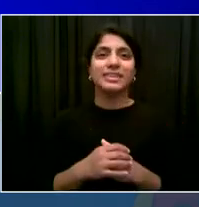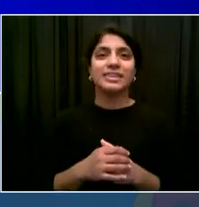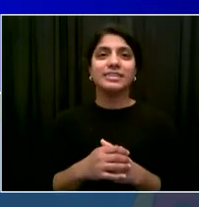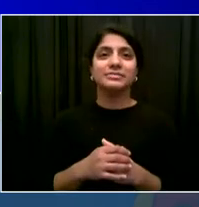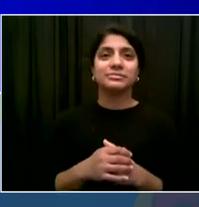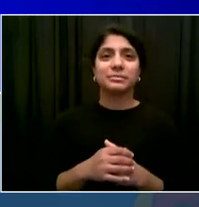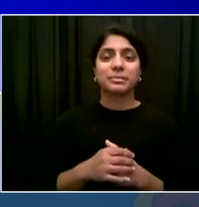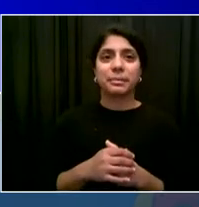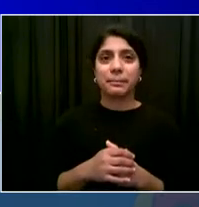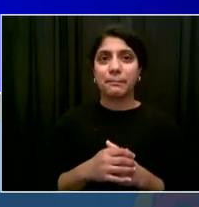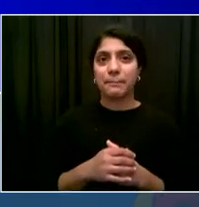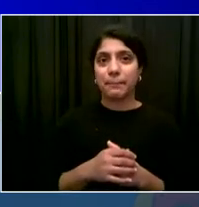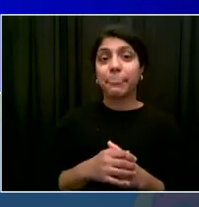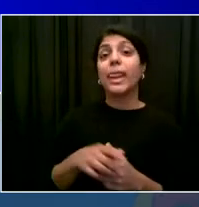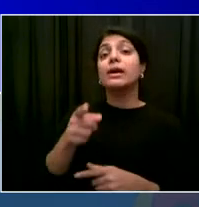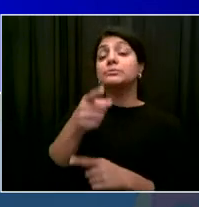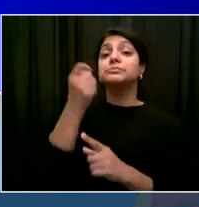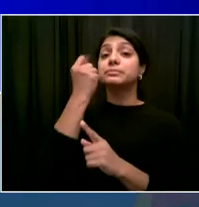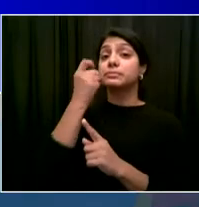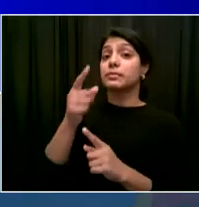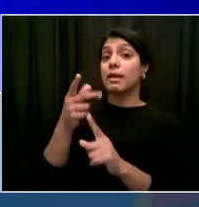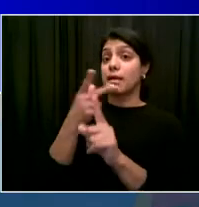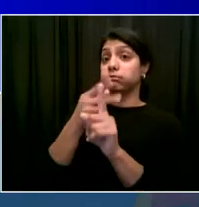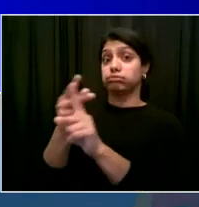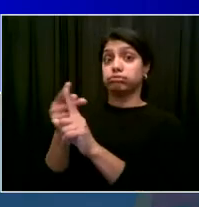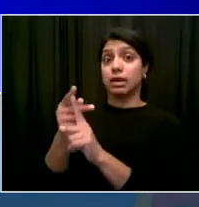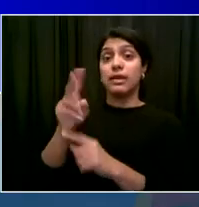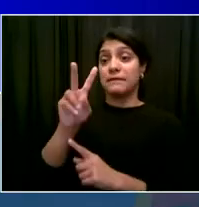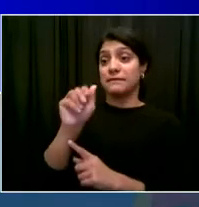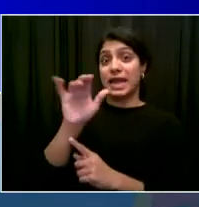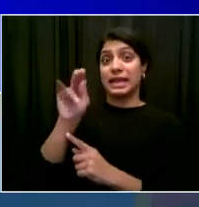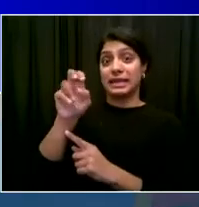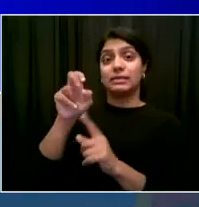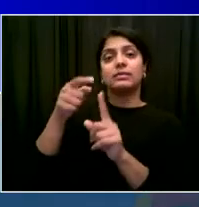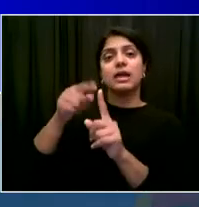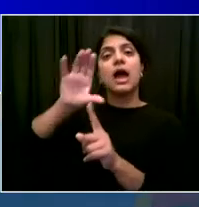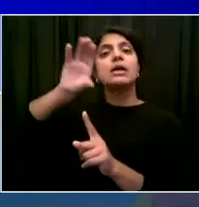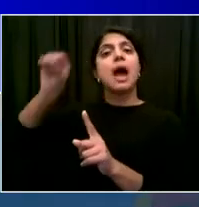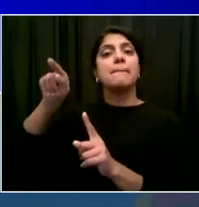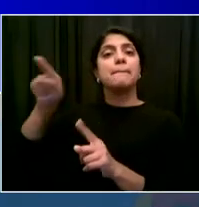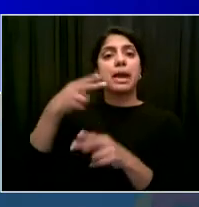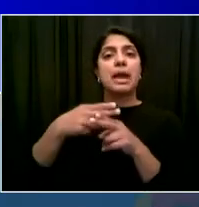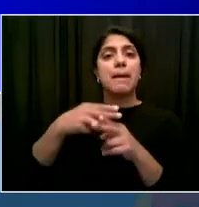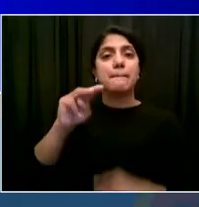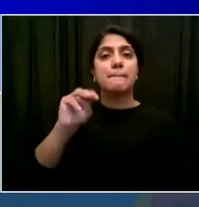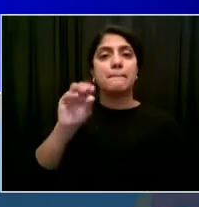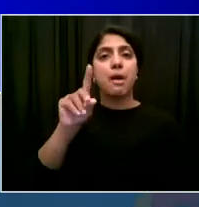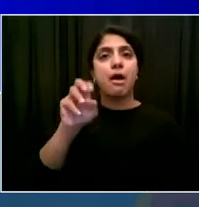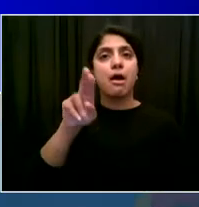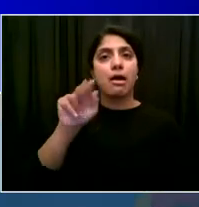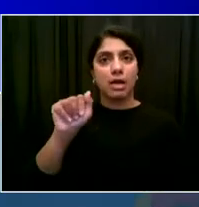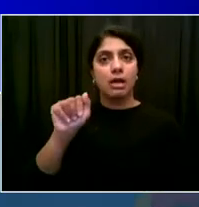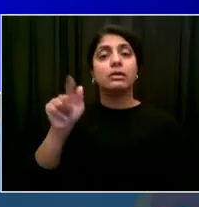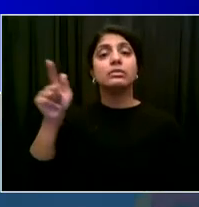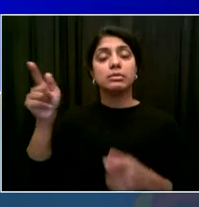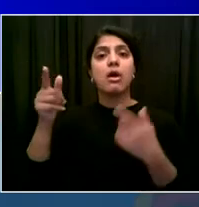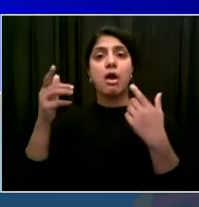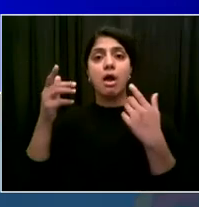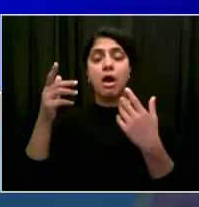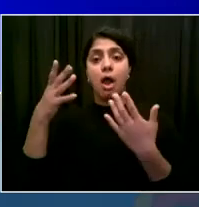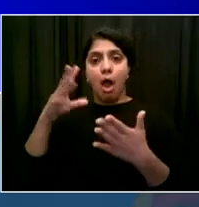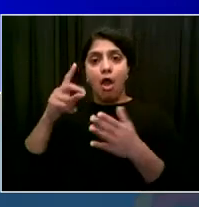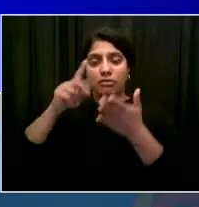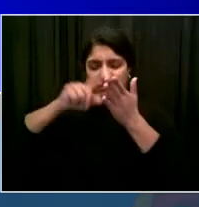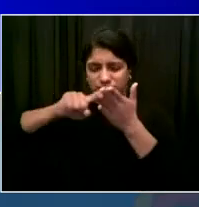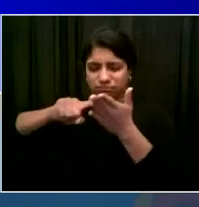levels that are necessary to fight Omicron. And that is crucial. We have more and more evidence of the impact boosters